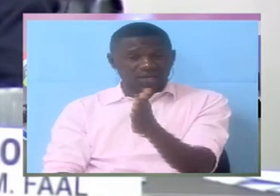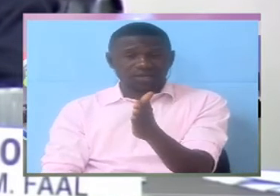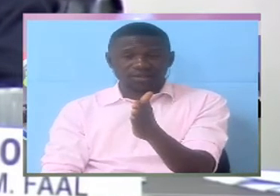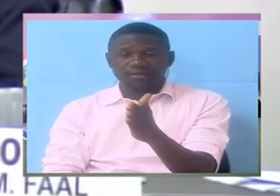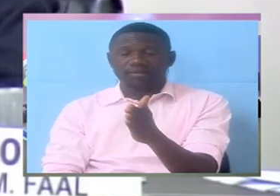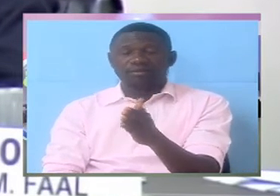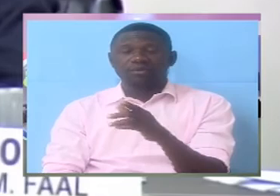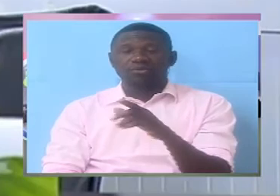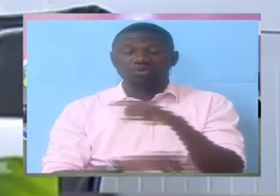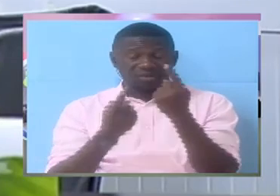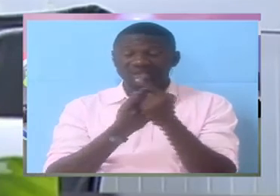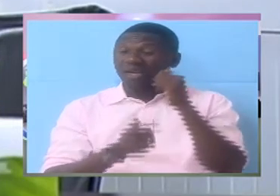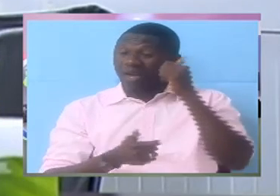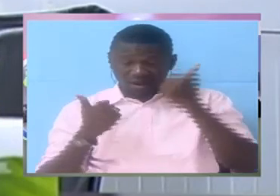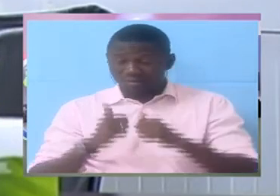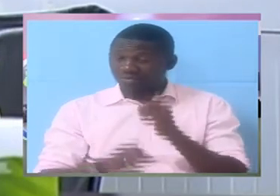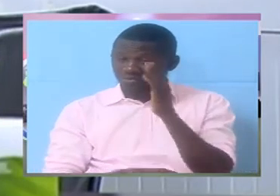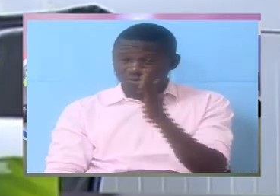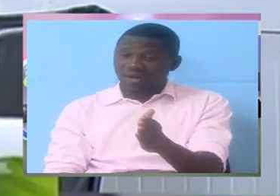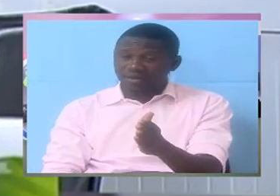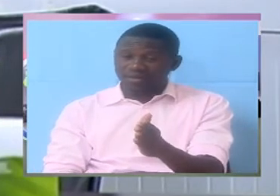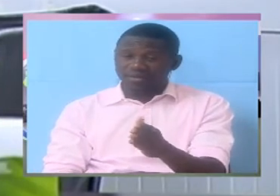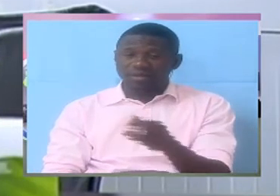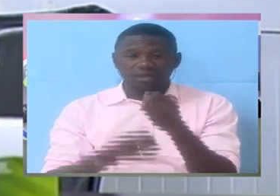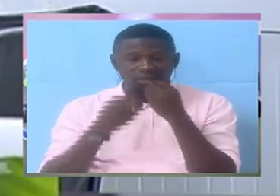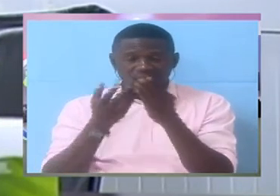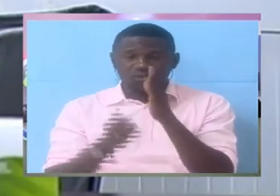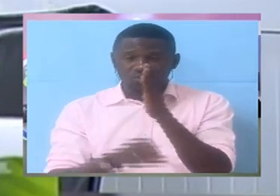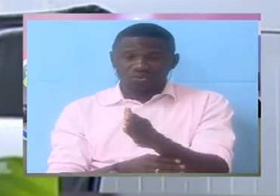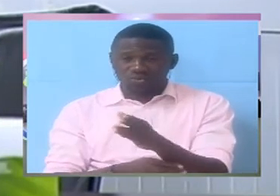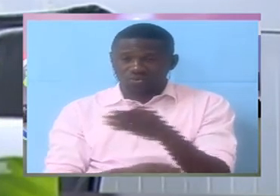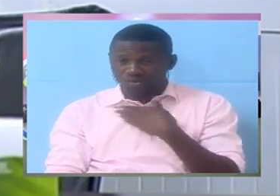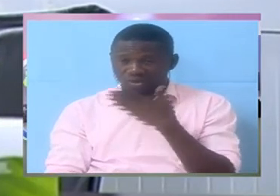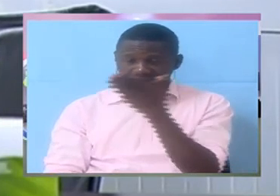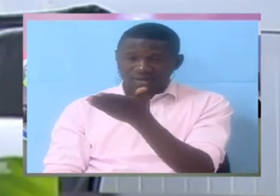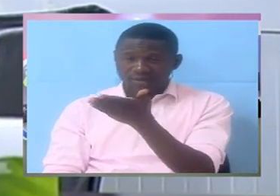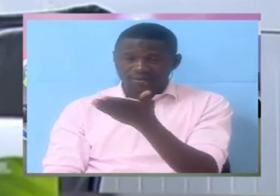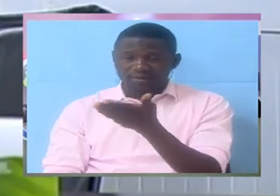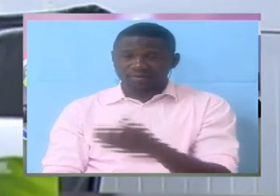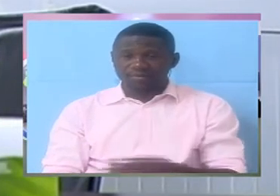realities. Tell the truth. You were present.